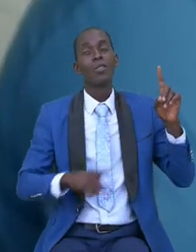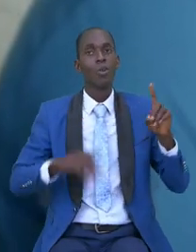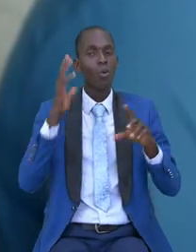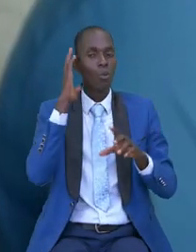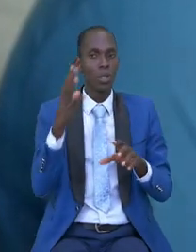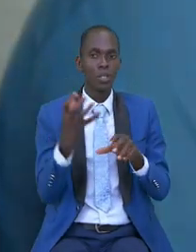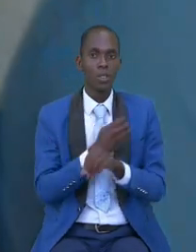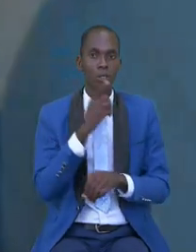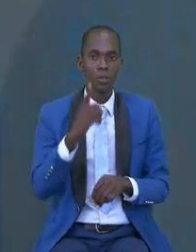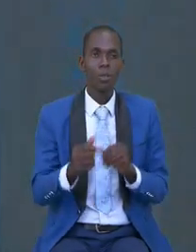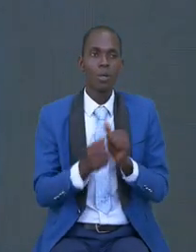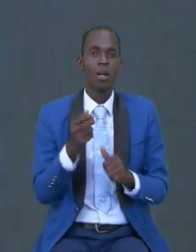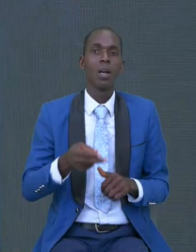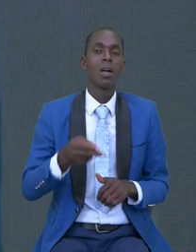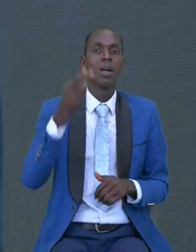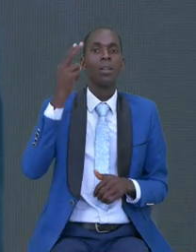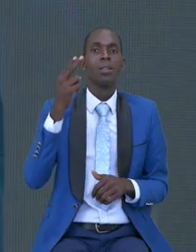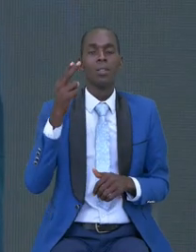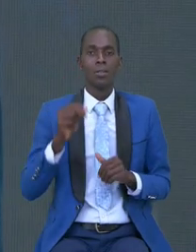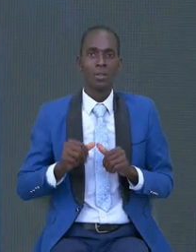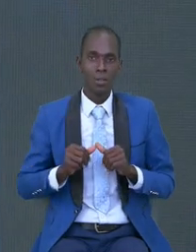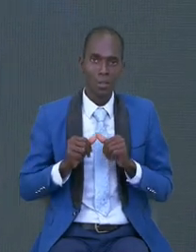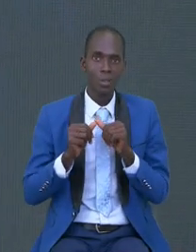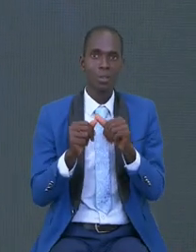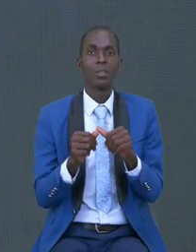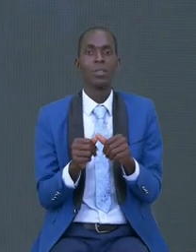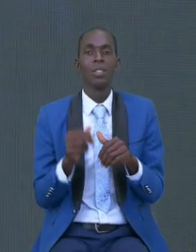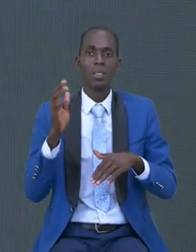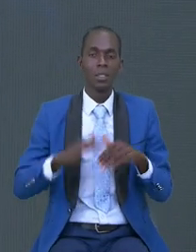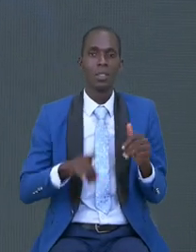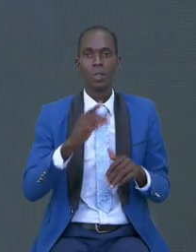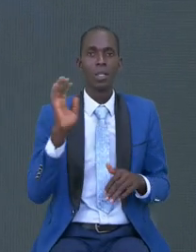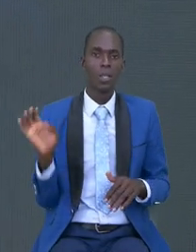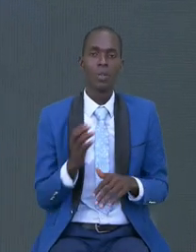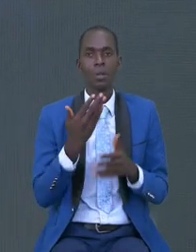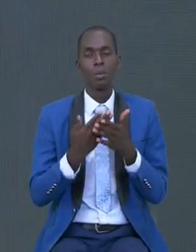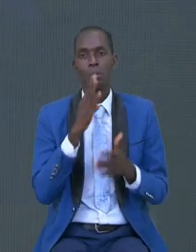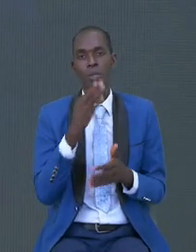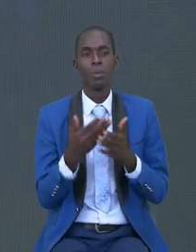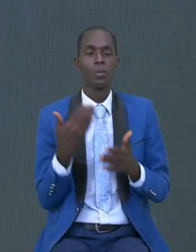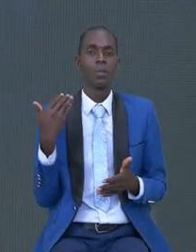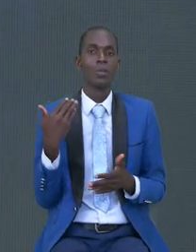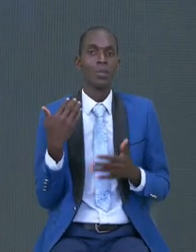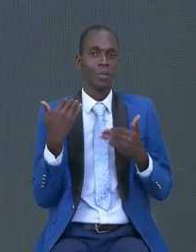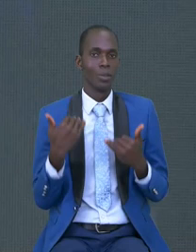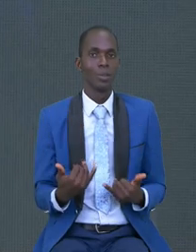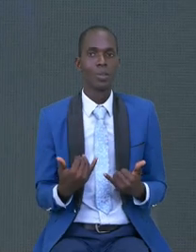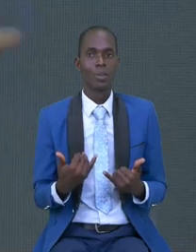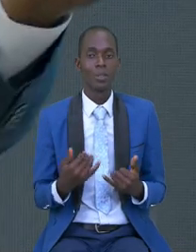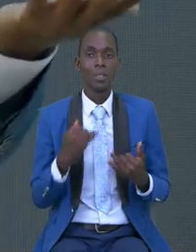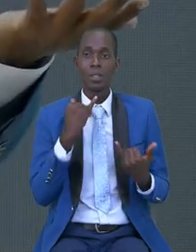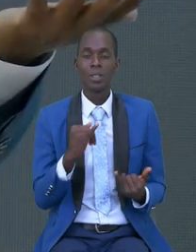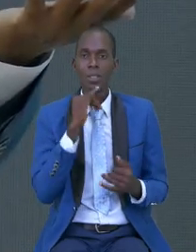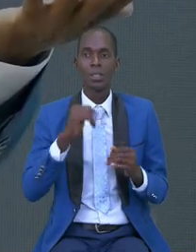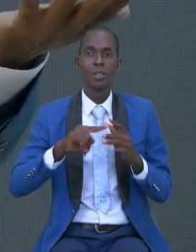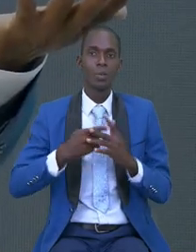you higher, further than you have ever been. Today is the beginning